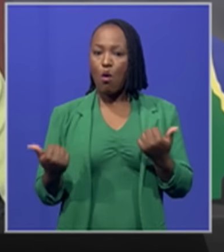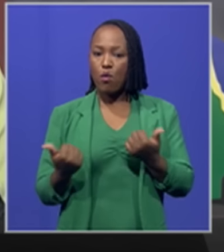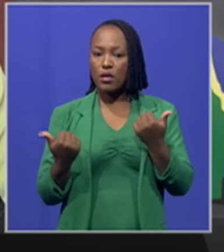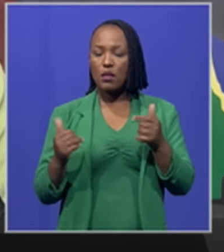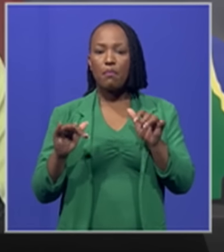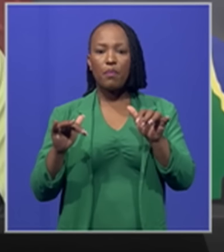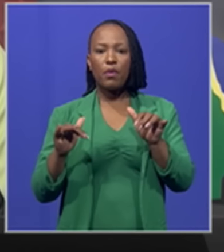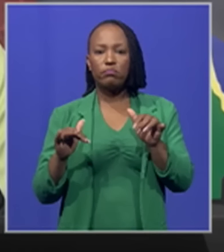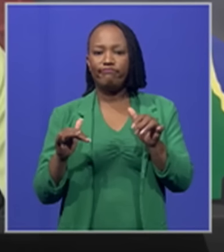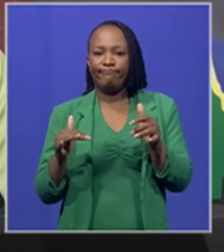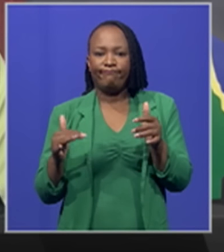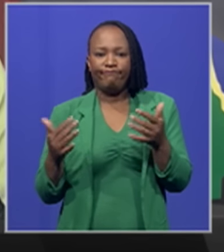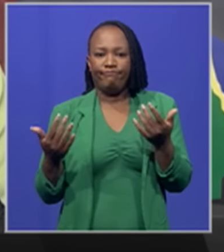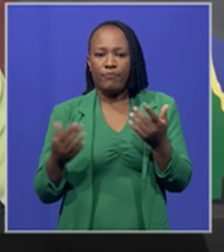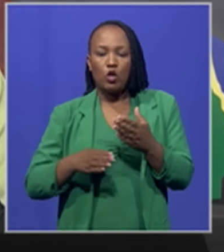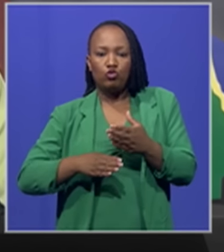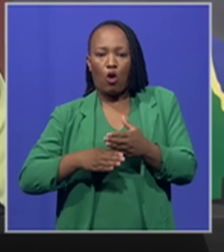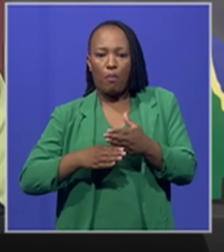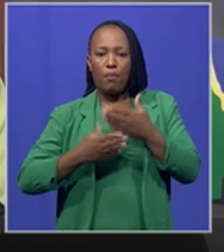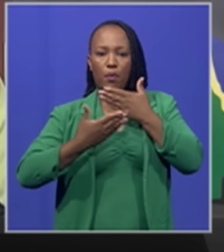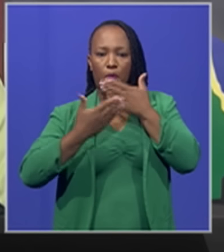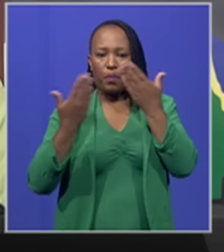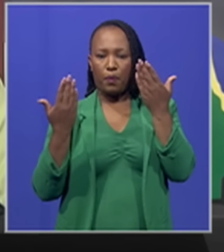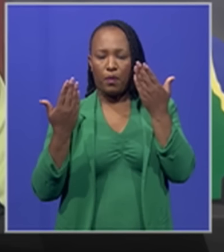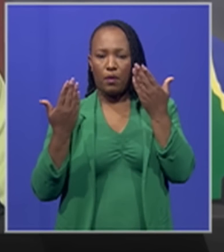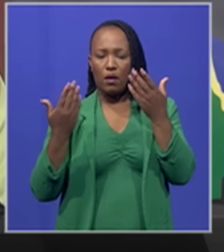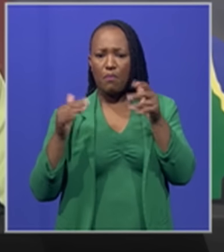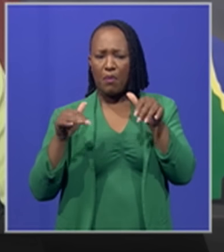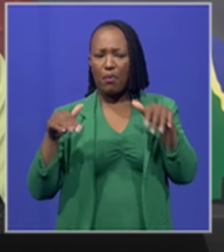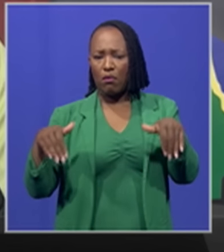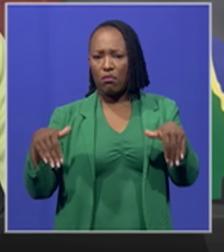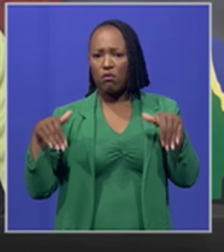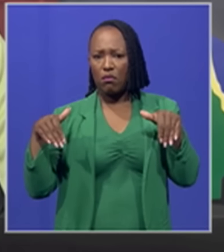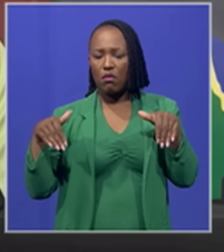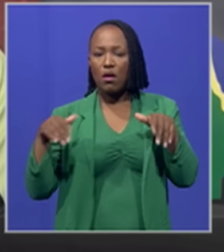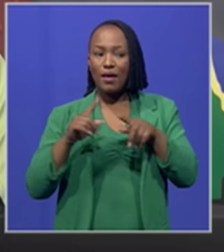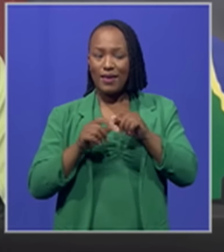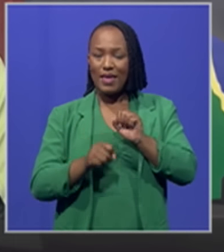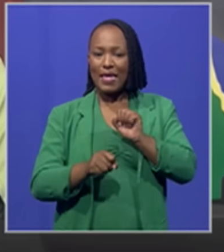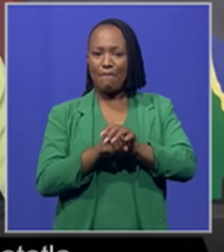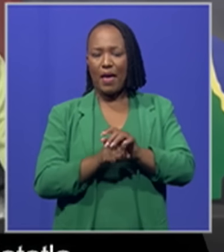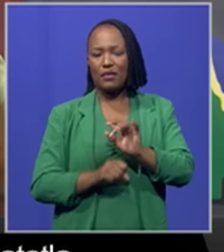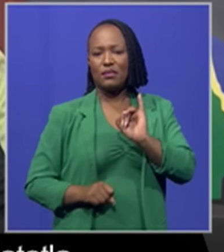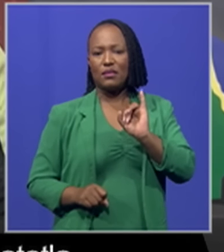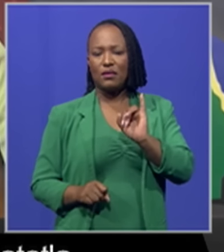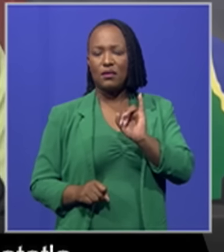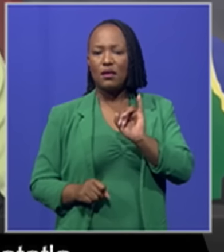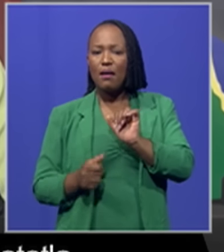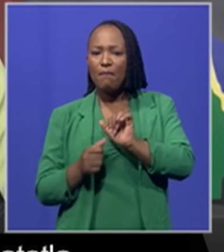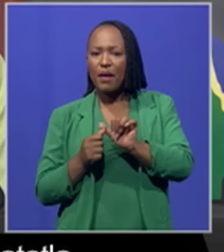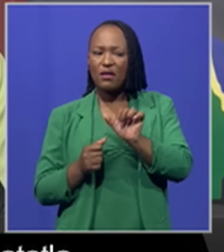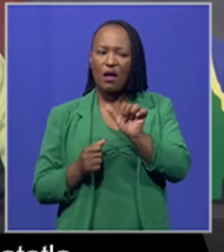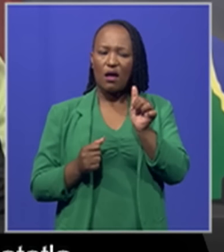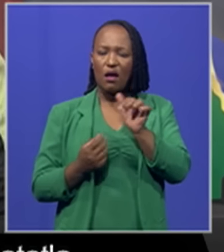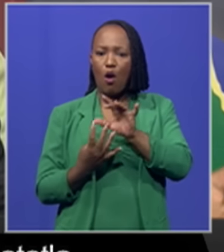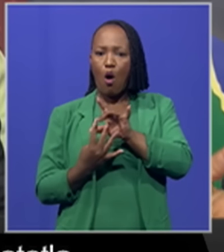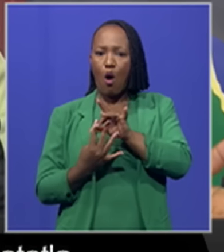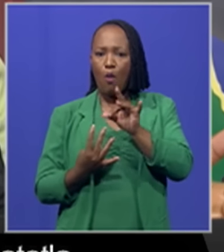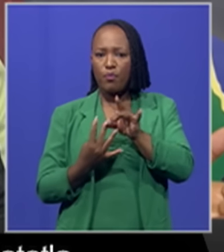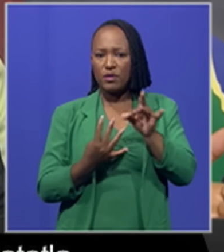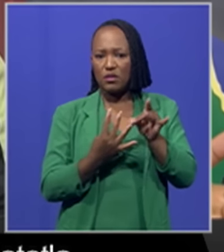there's no jobs, there's the impacts are huge. So we're just saying, look, can we rather look at the option of